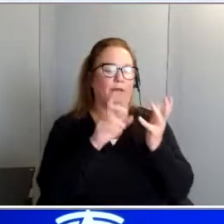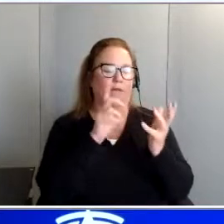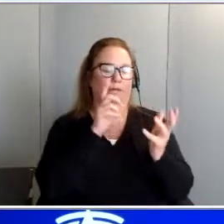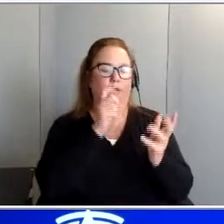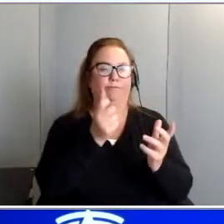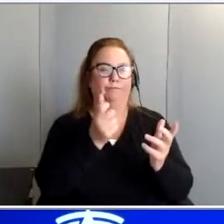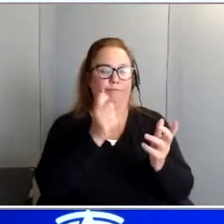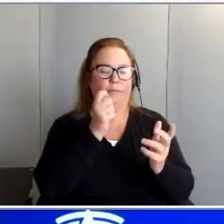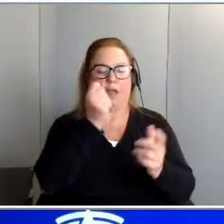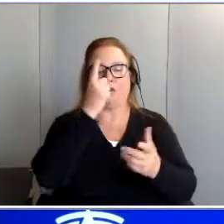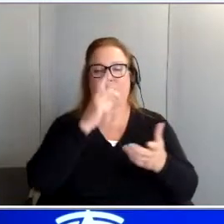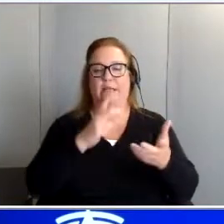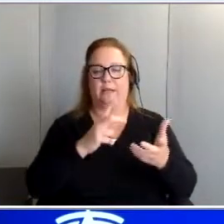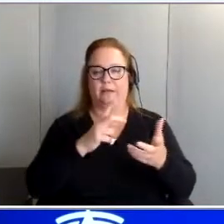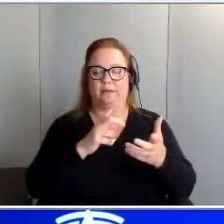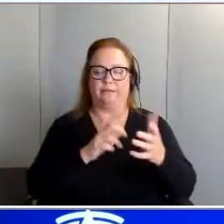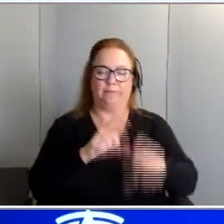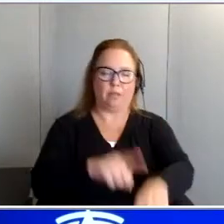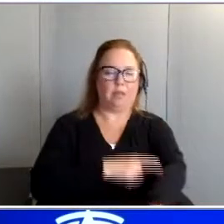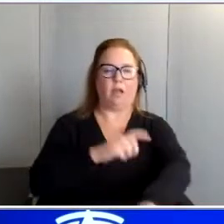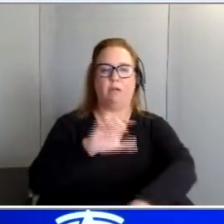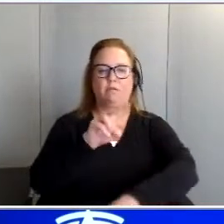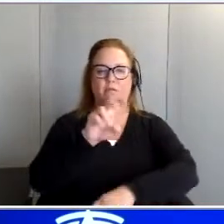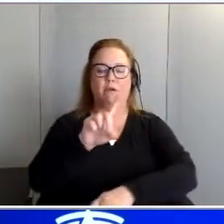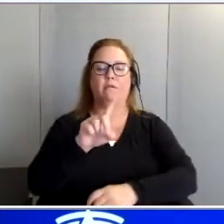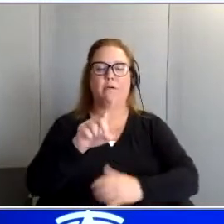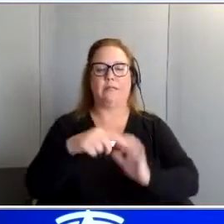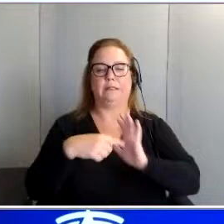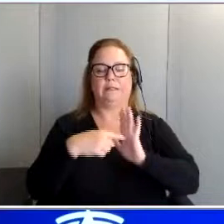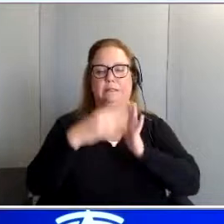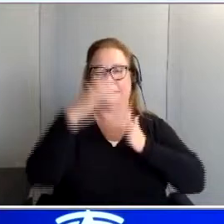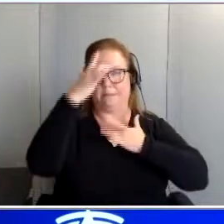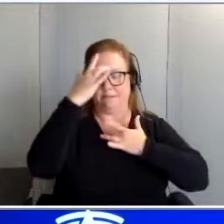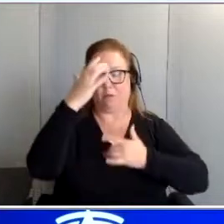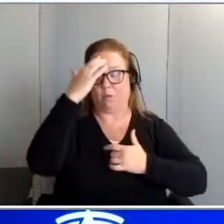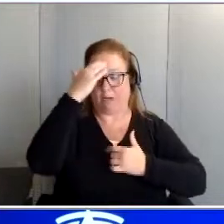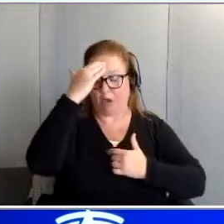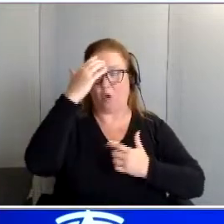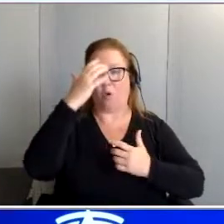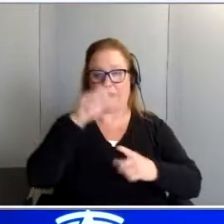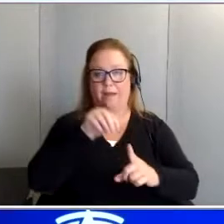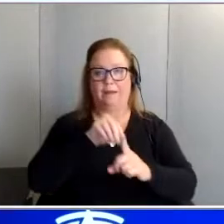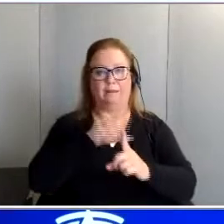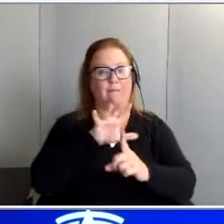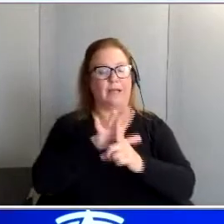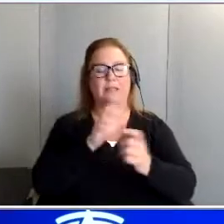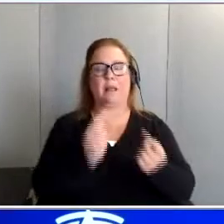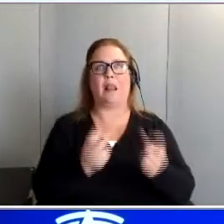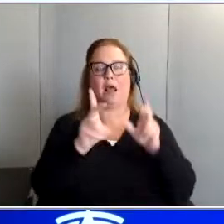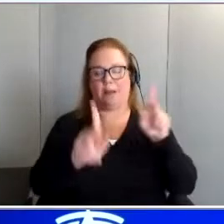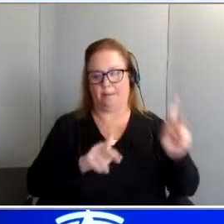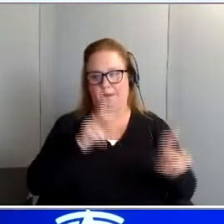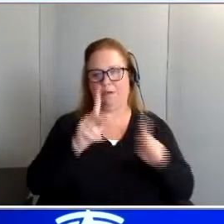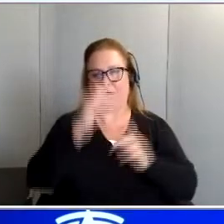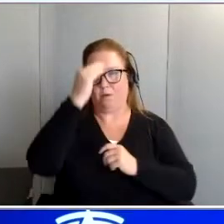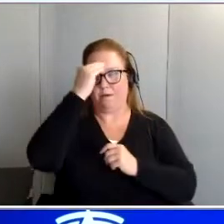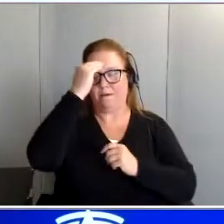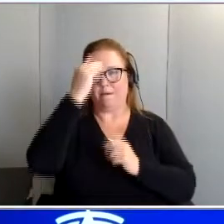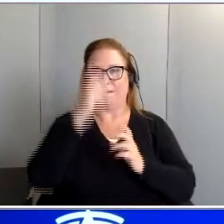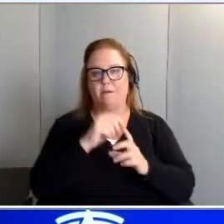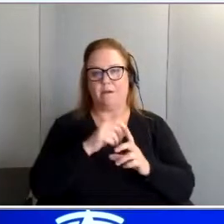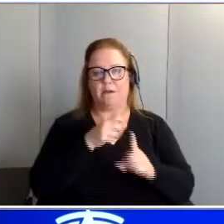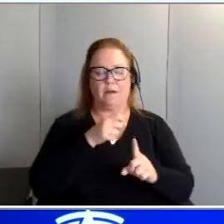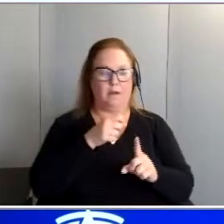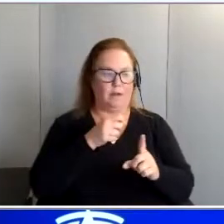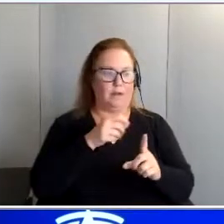COVID. I think that's important. We do know that long COVID does affect a lot of people. We know that it is